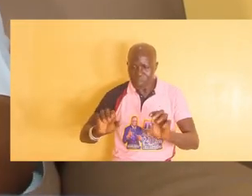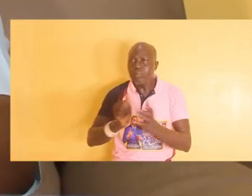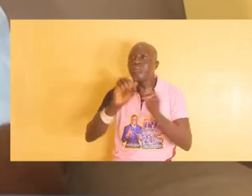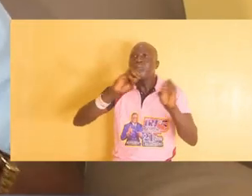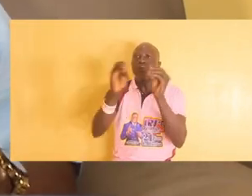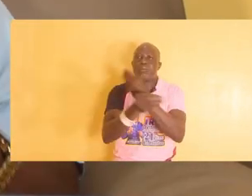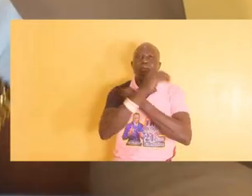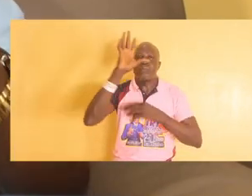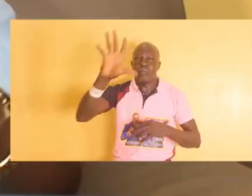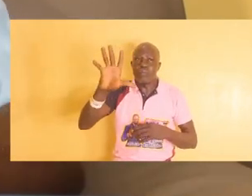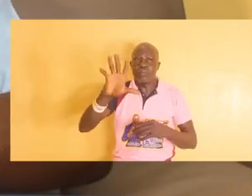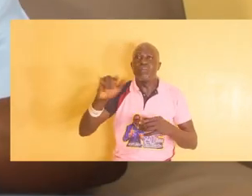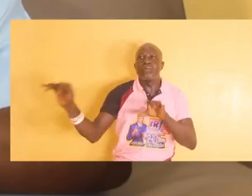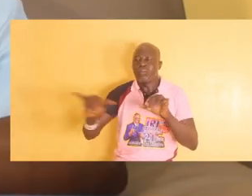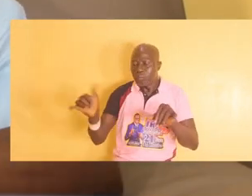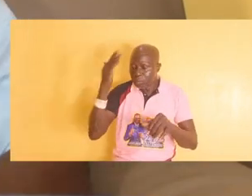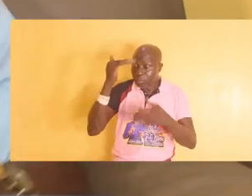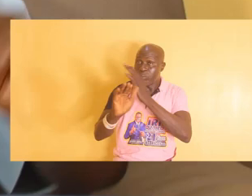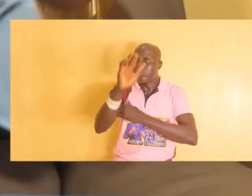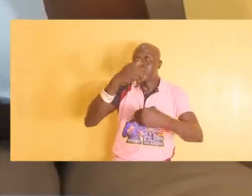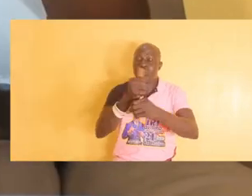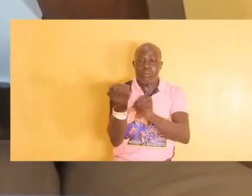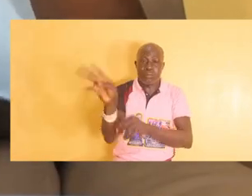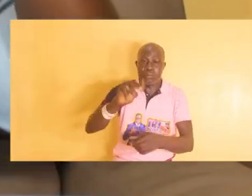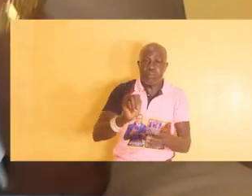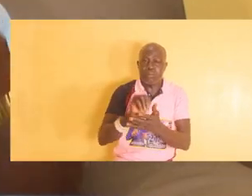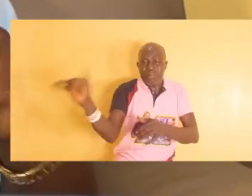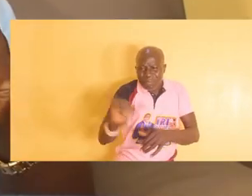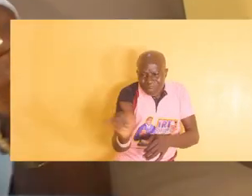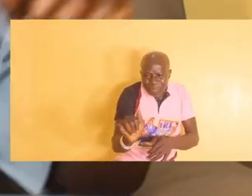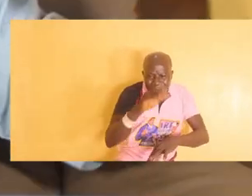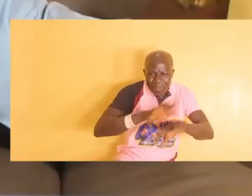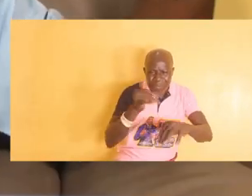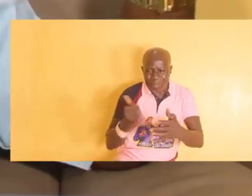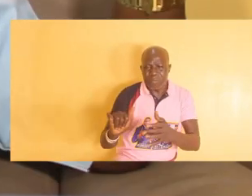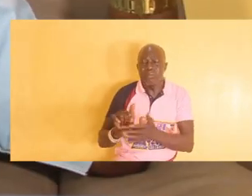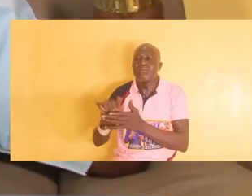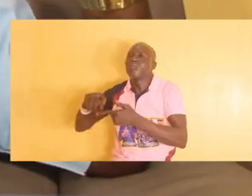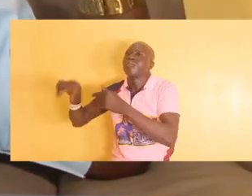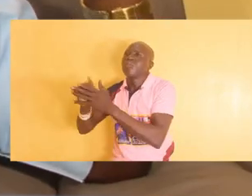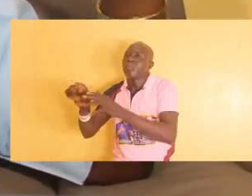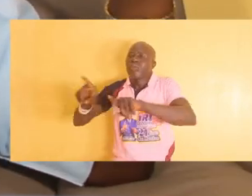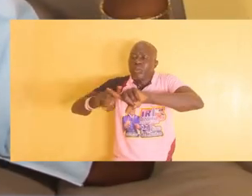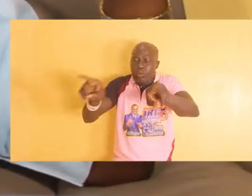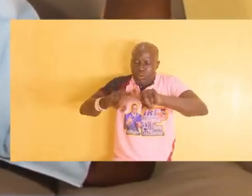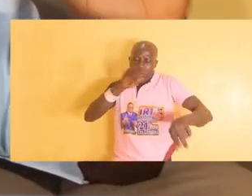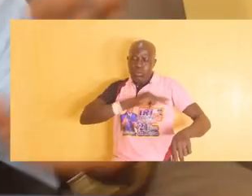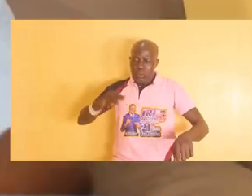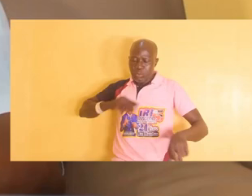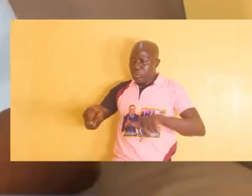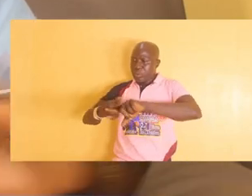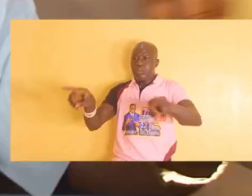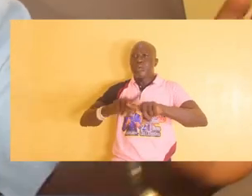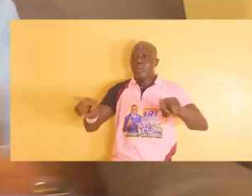office Maui. And that office. Oh, yeah, my follow that one. Do you know that it's God that created them? It's the same calling. Or ministry, but their ministry